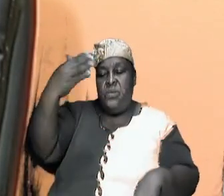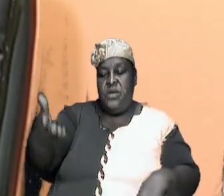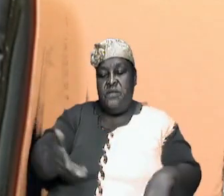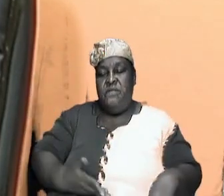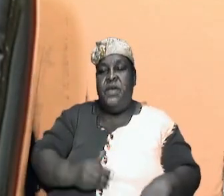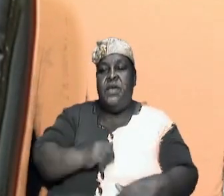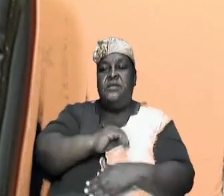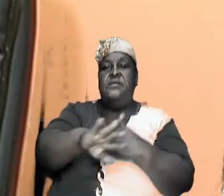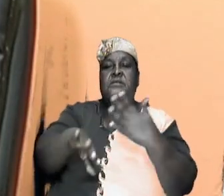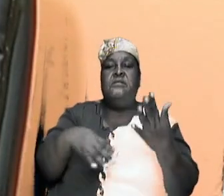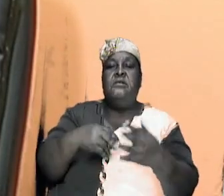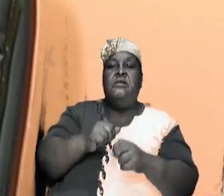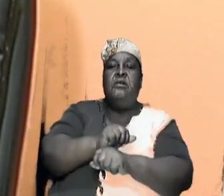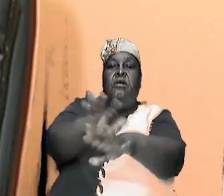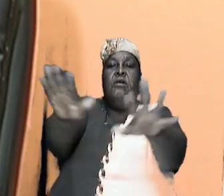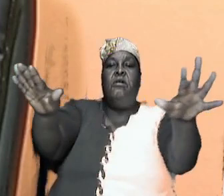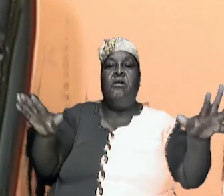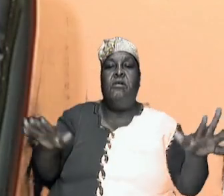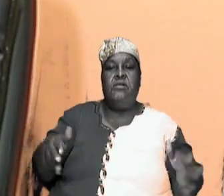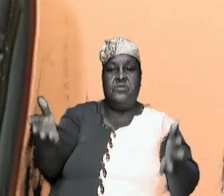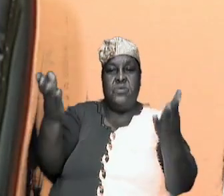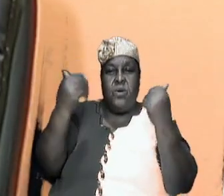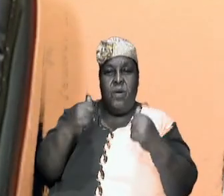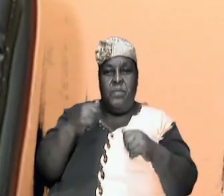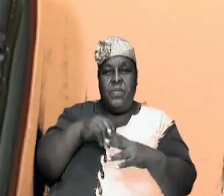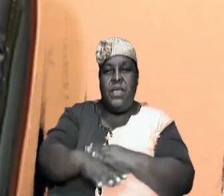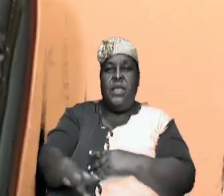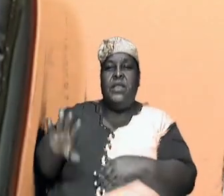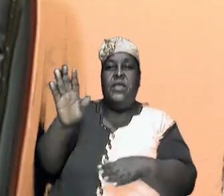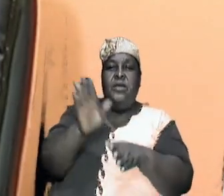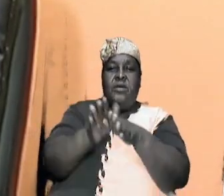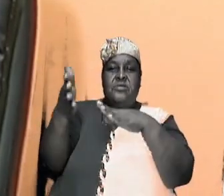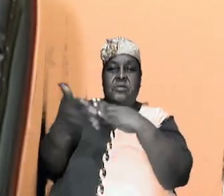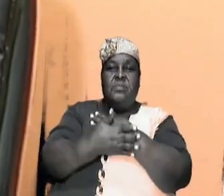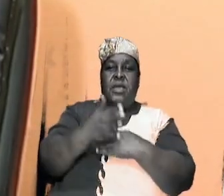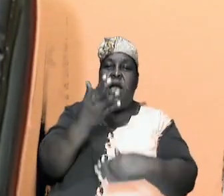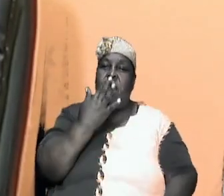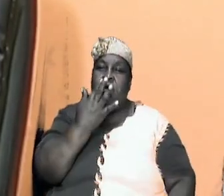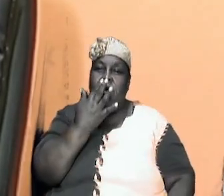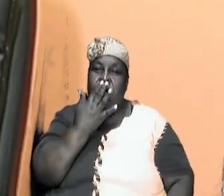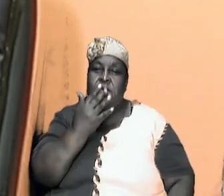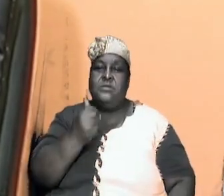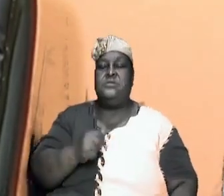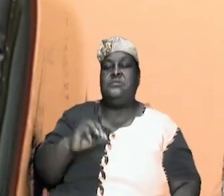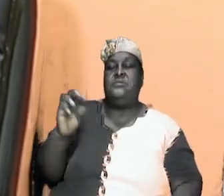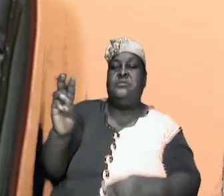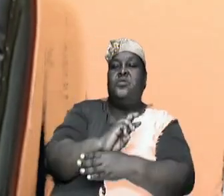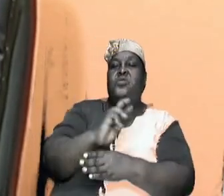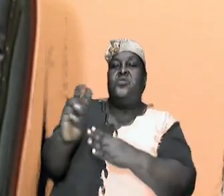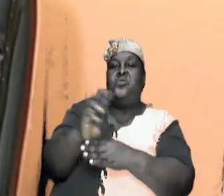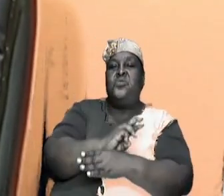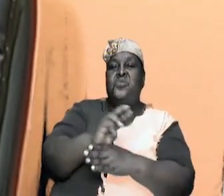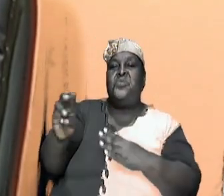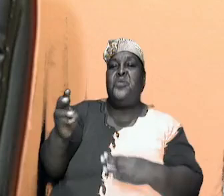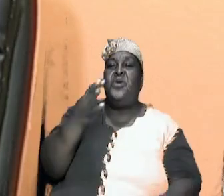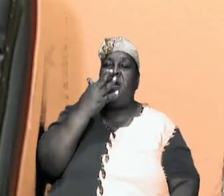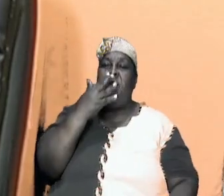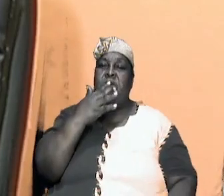come in your Jamaica colors. So wear your colors, your green and your